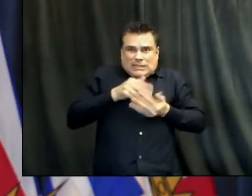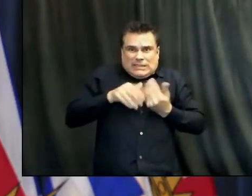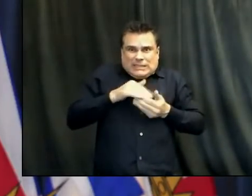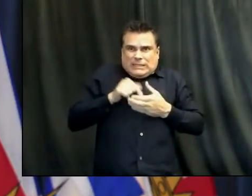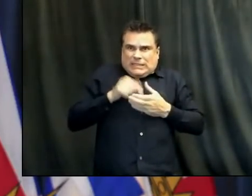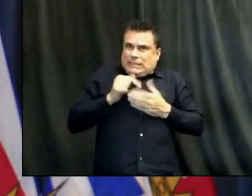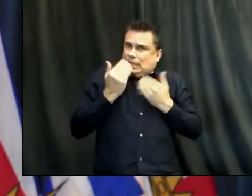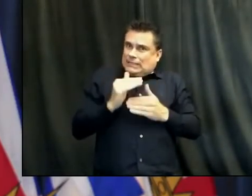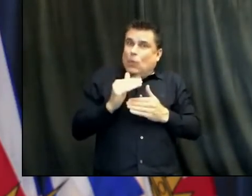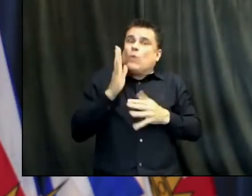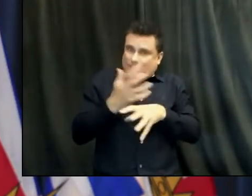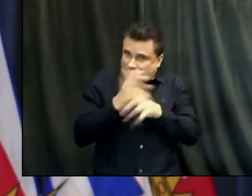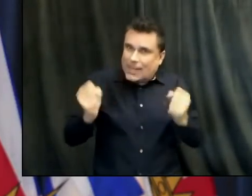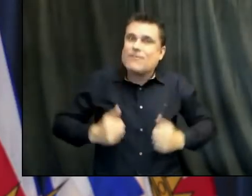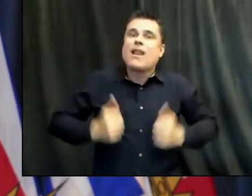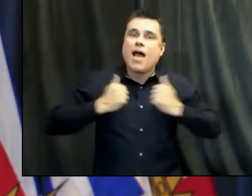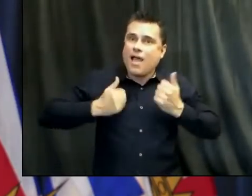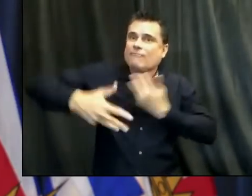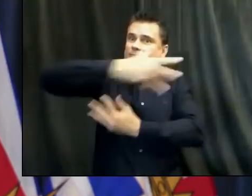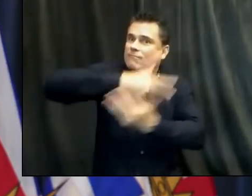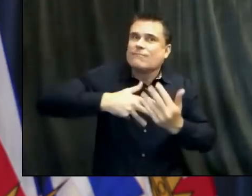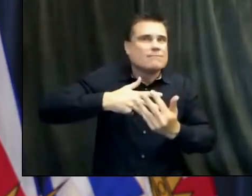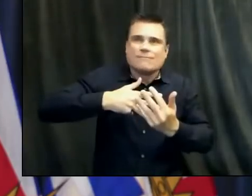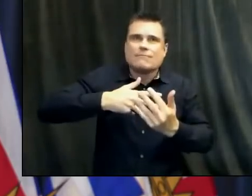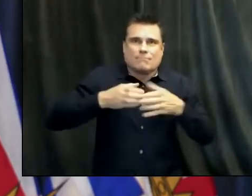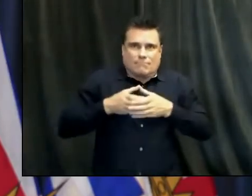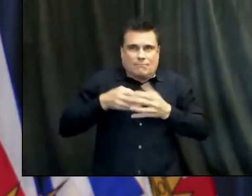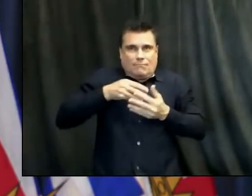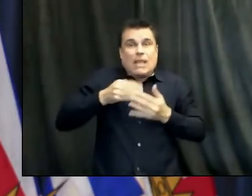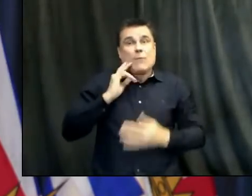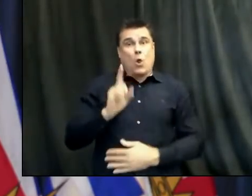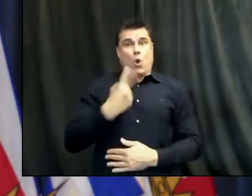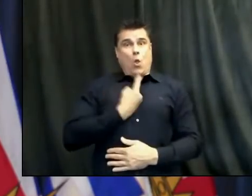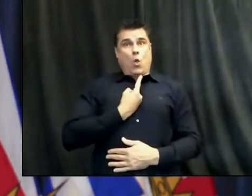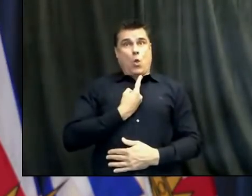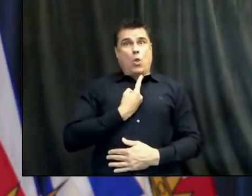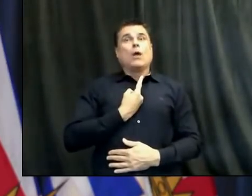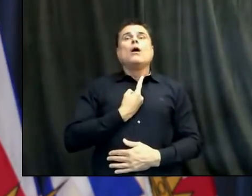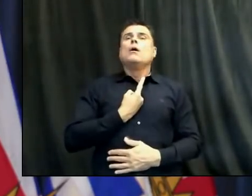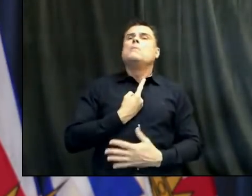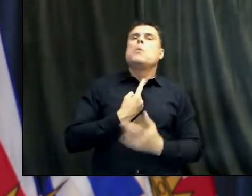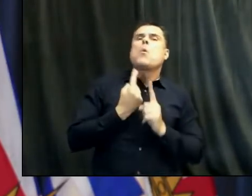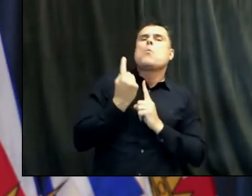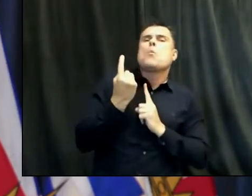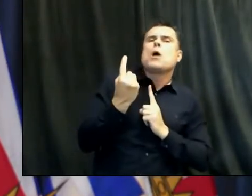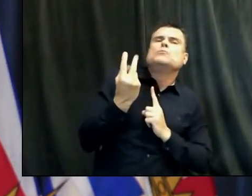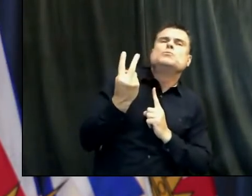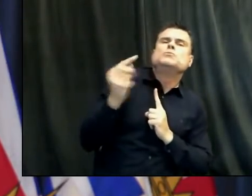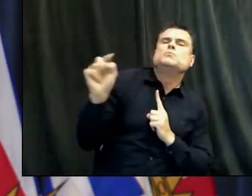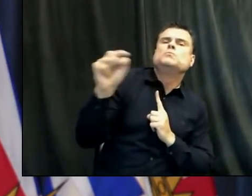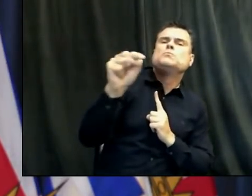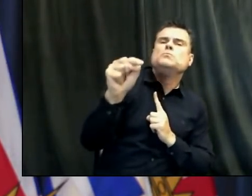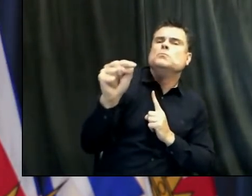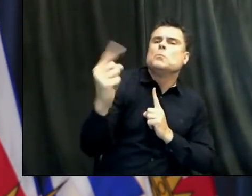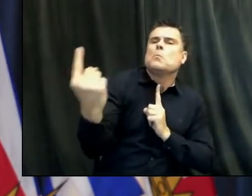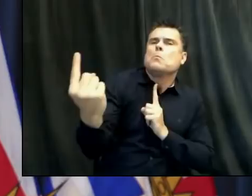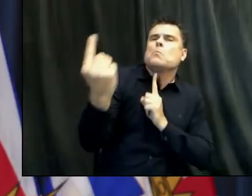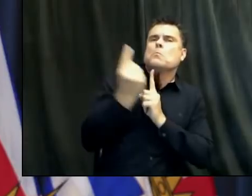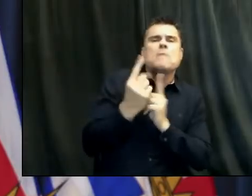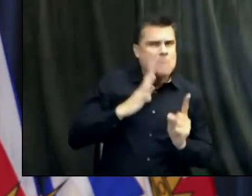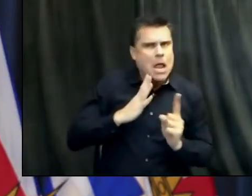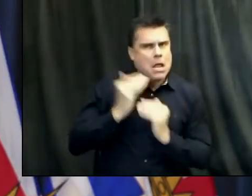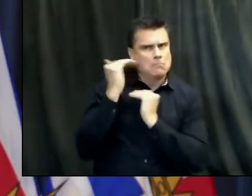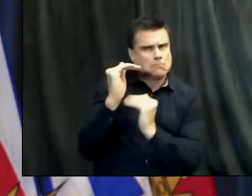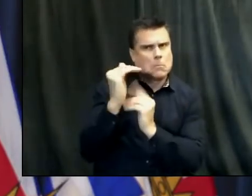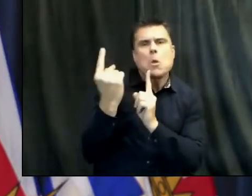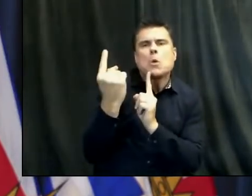seen regularly all along. It's a time when we're starting to see in our communities Christmas lights on our houses, our balconies,